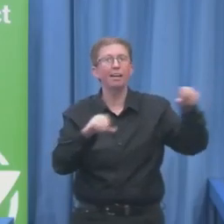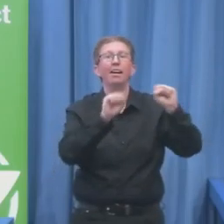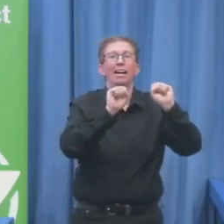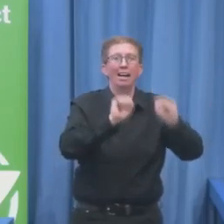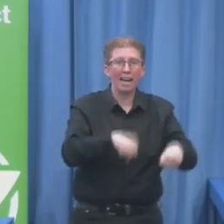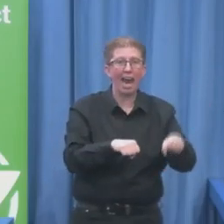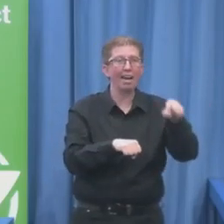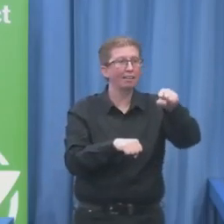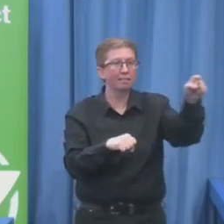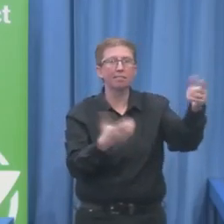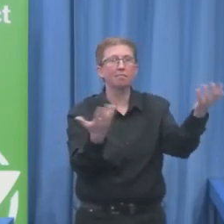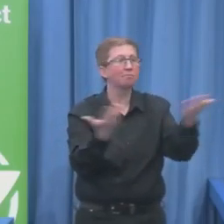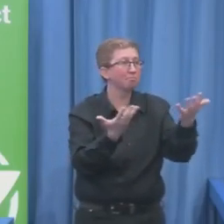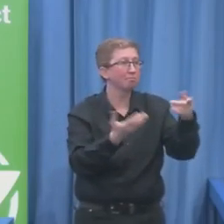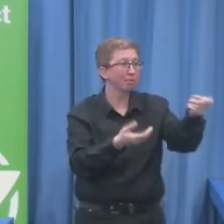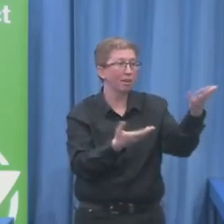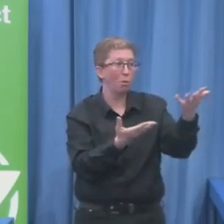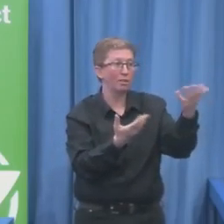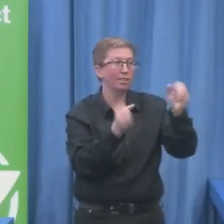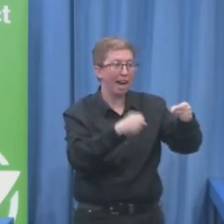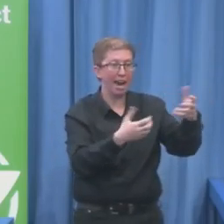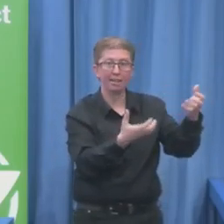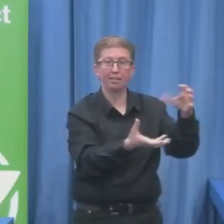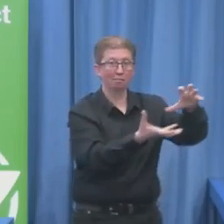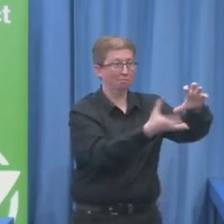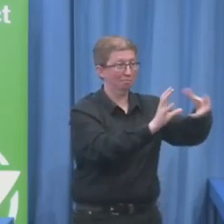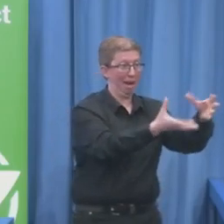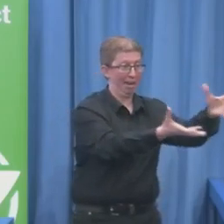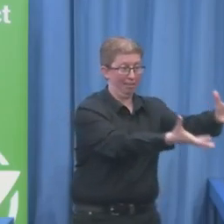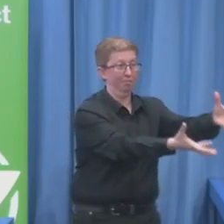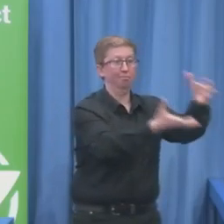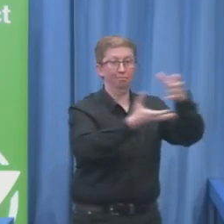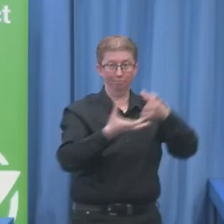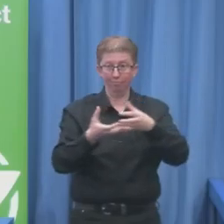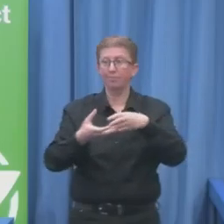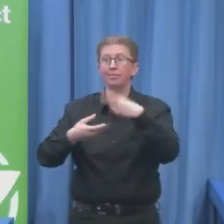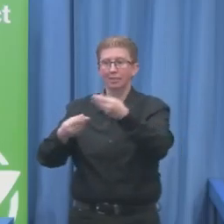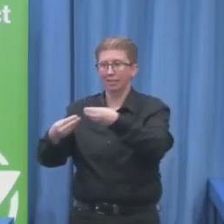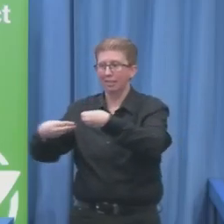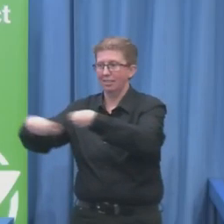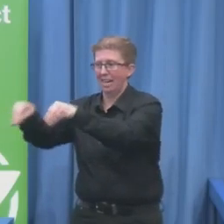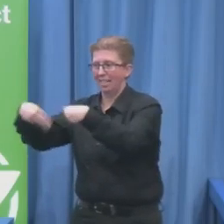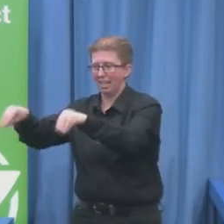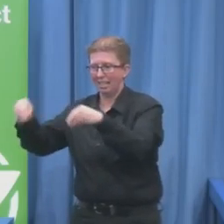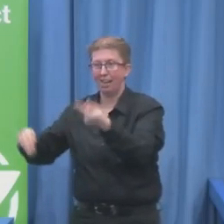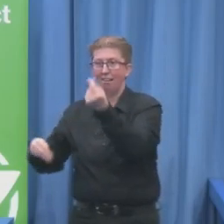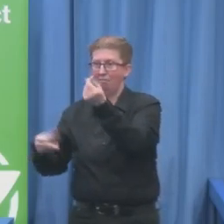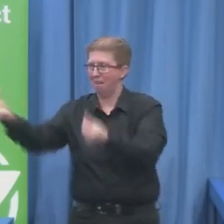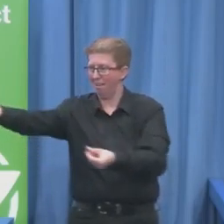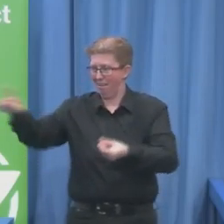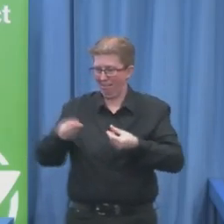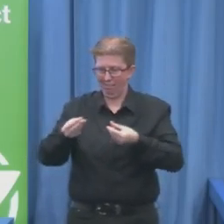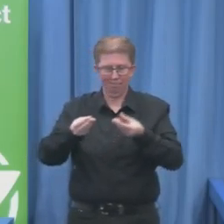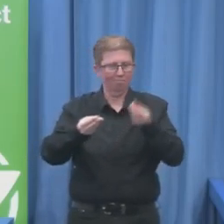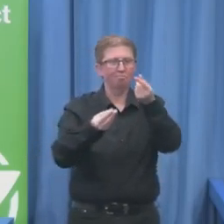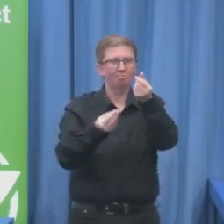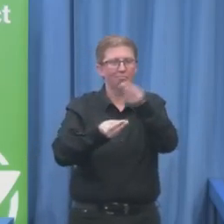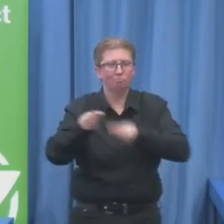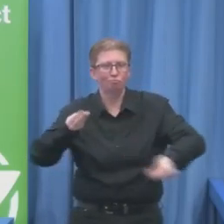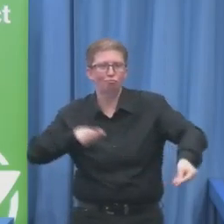You over there. Thank you. Jim Crow from European Association of Service Providers. It's